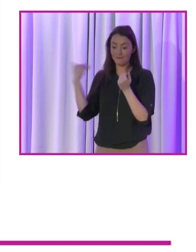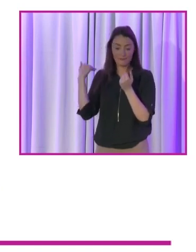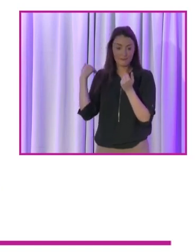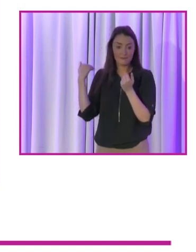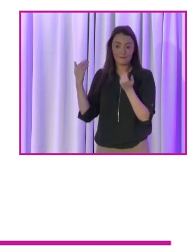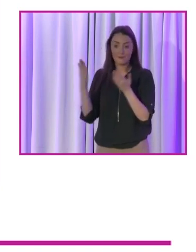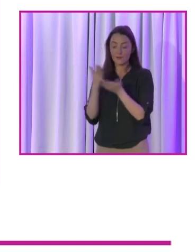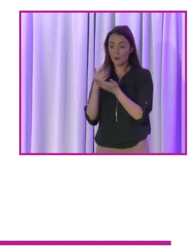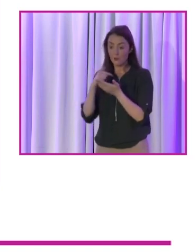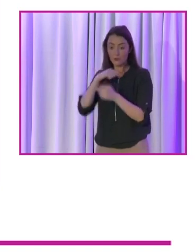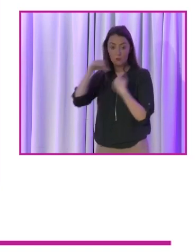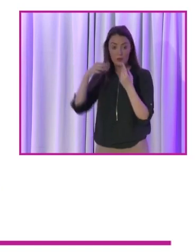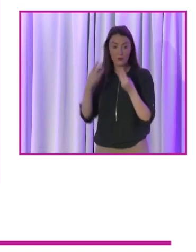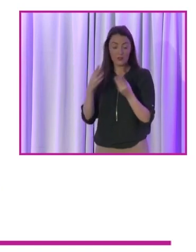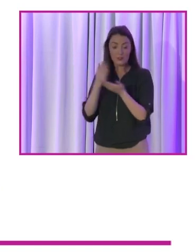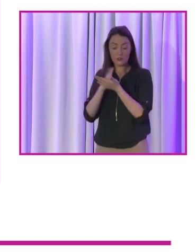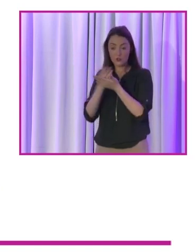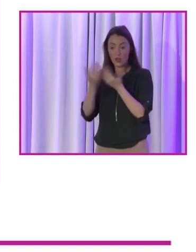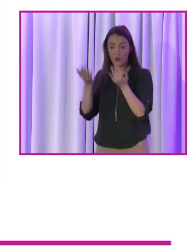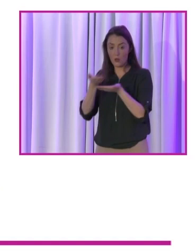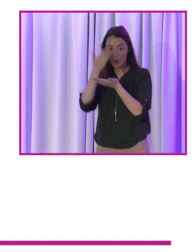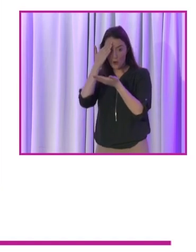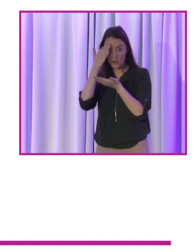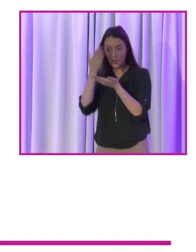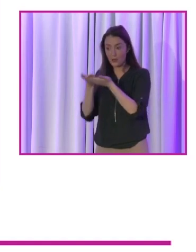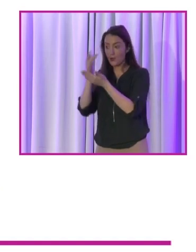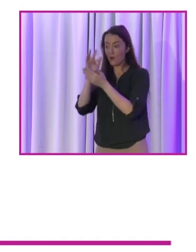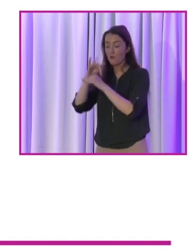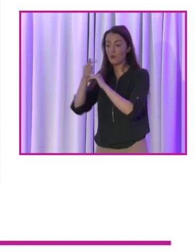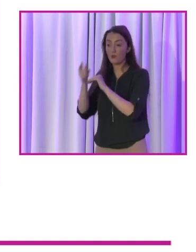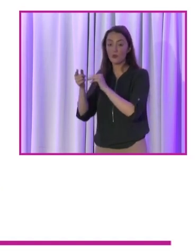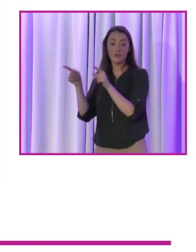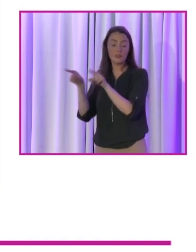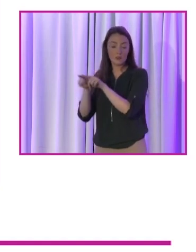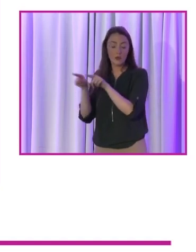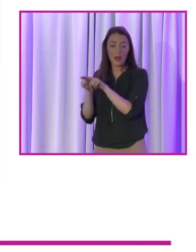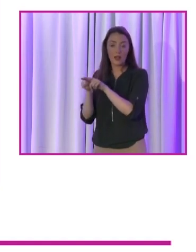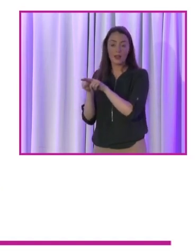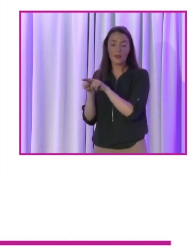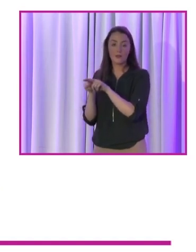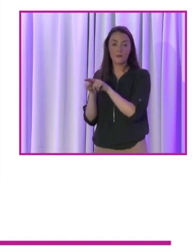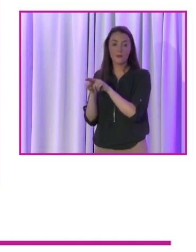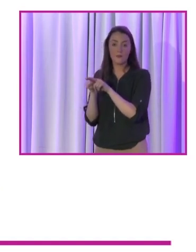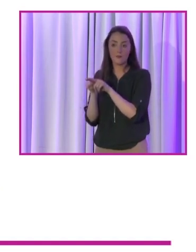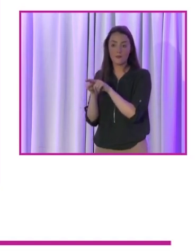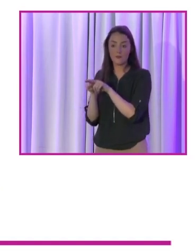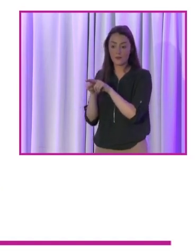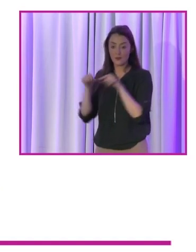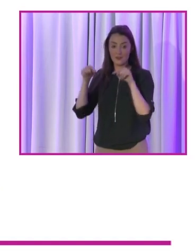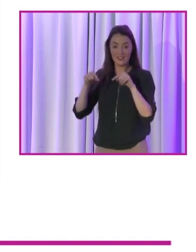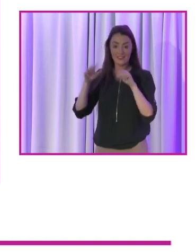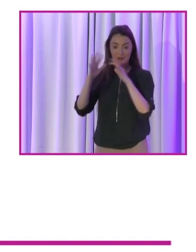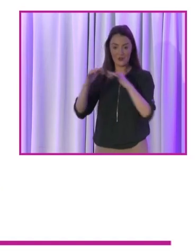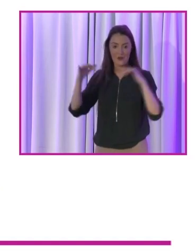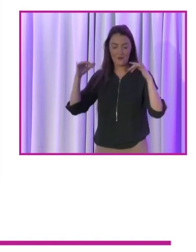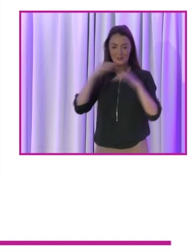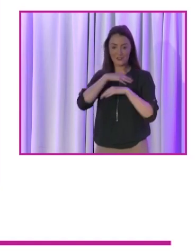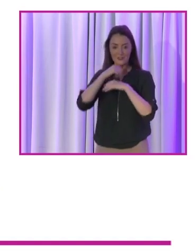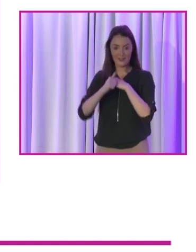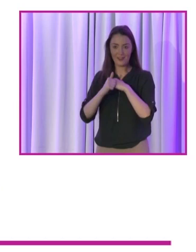with you, and we want to learn from you as well. And being at this conference today